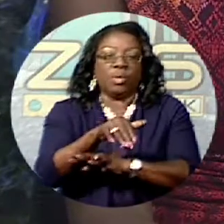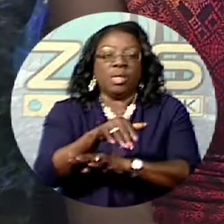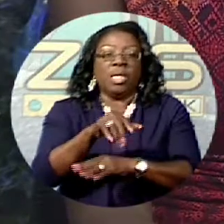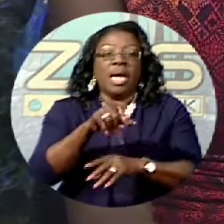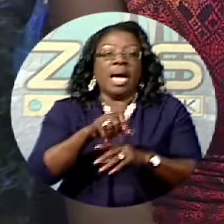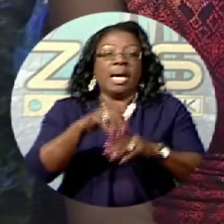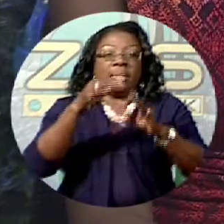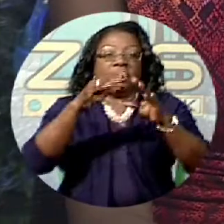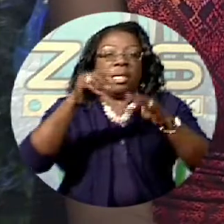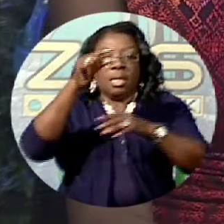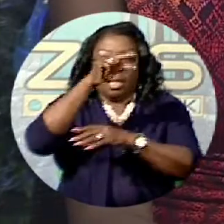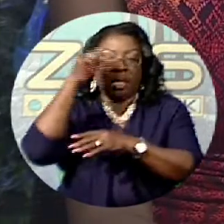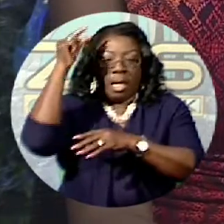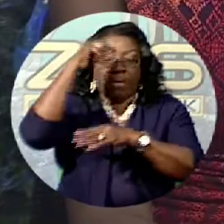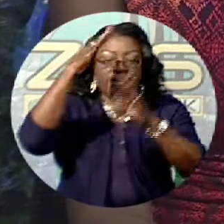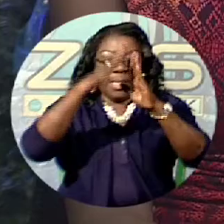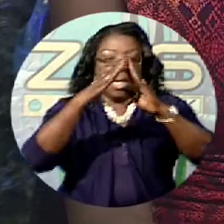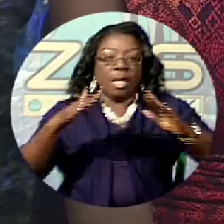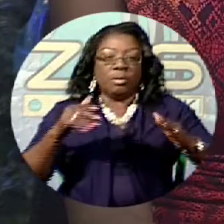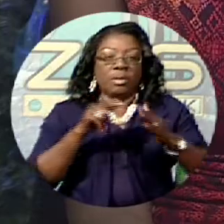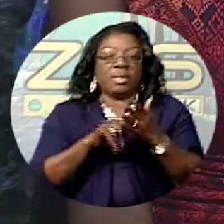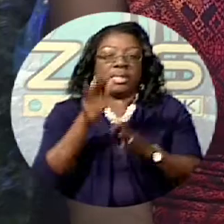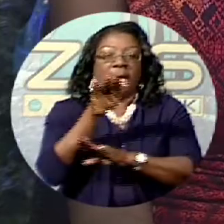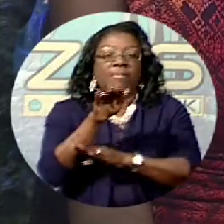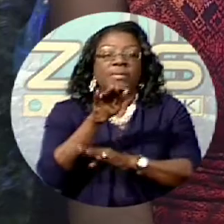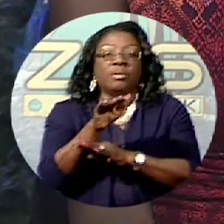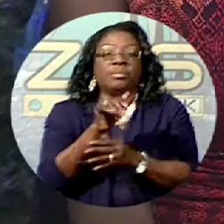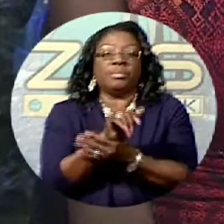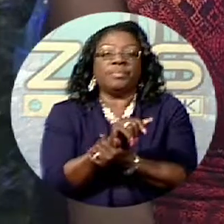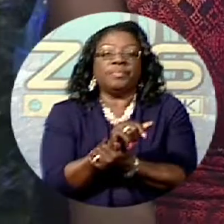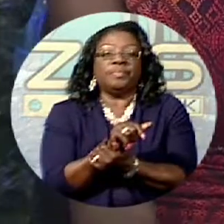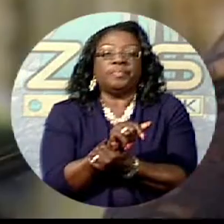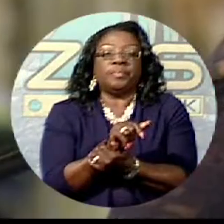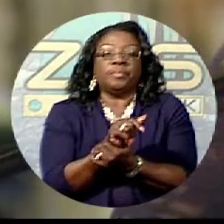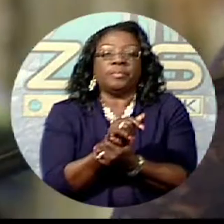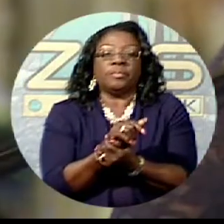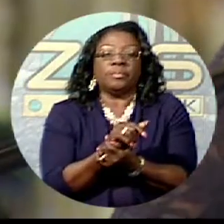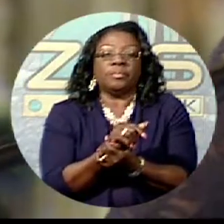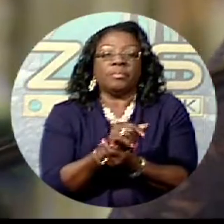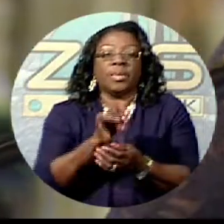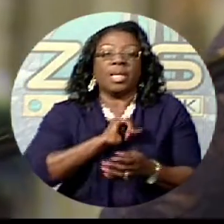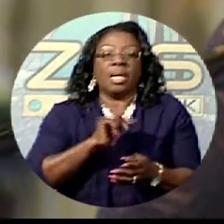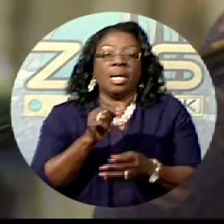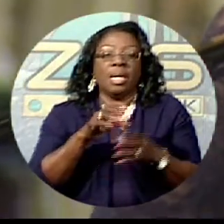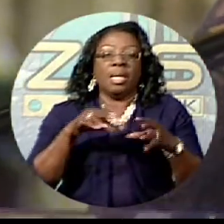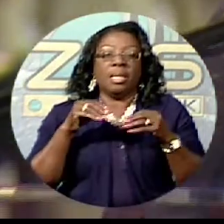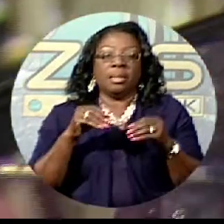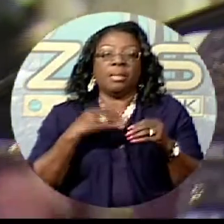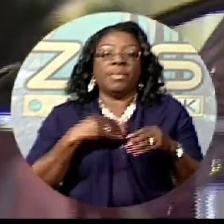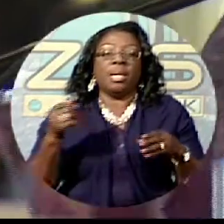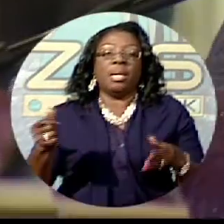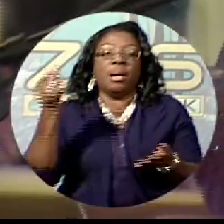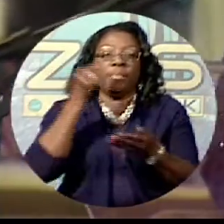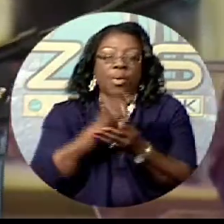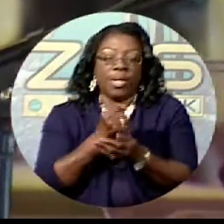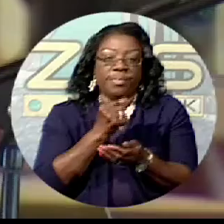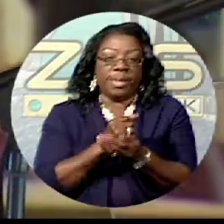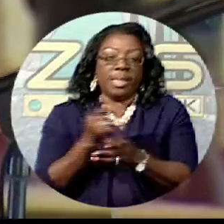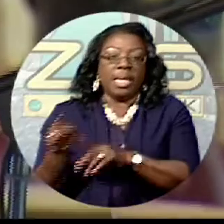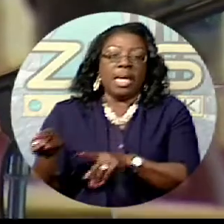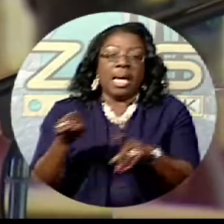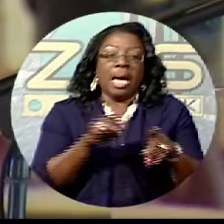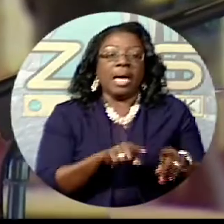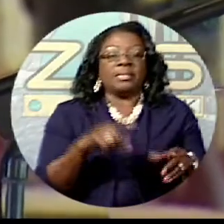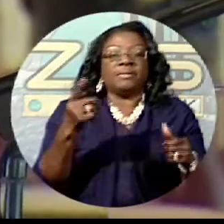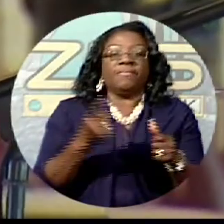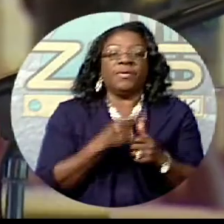during a ceremony at Government House this afternoon. I note that my appointment as the first